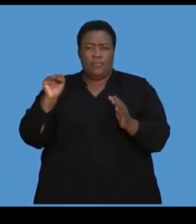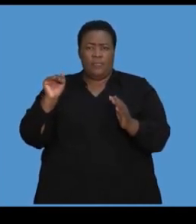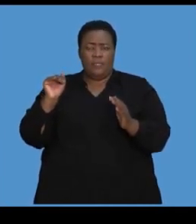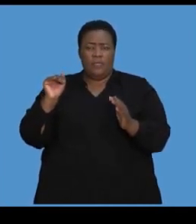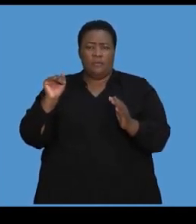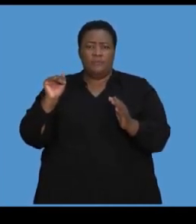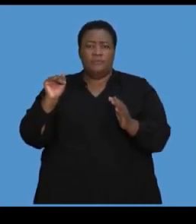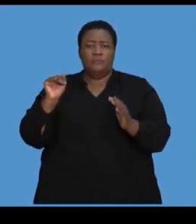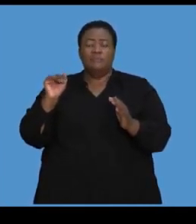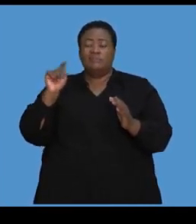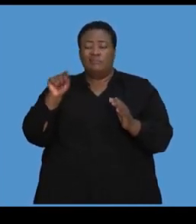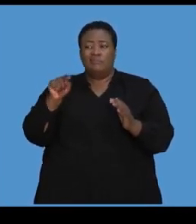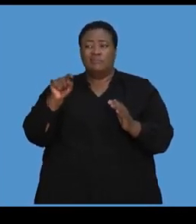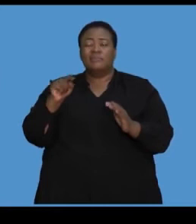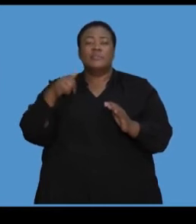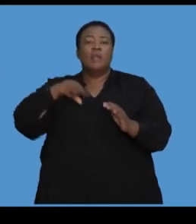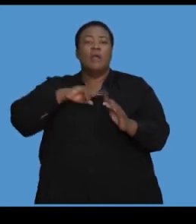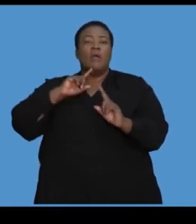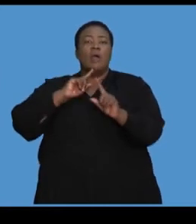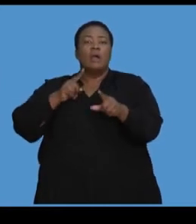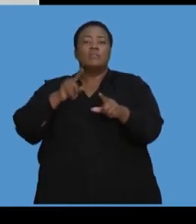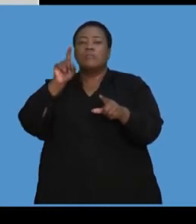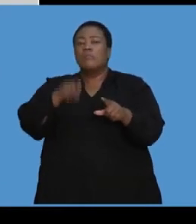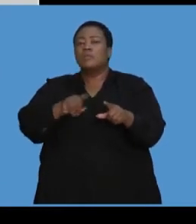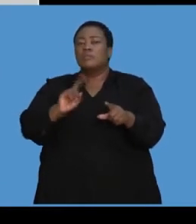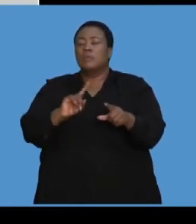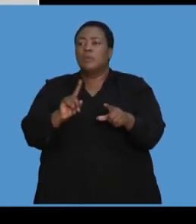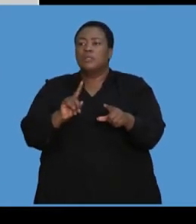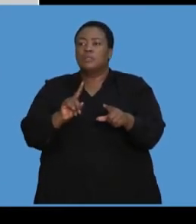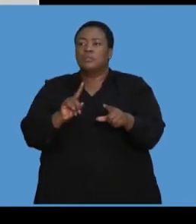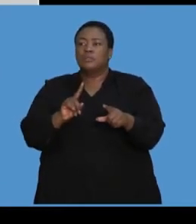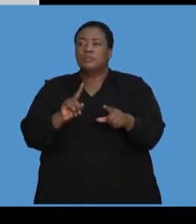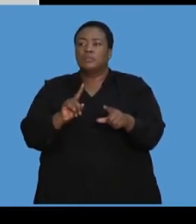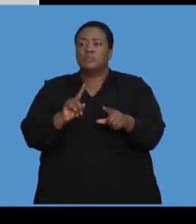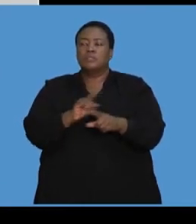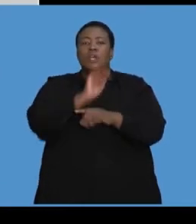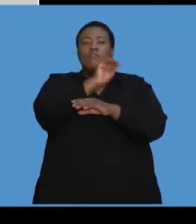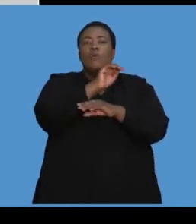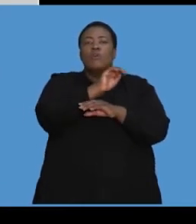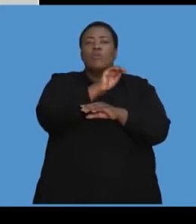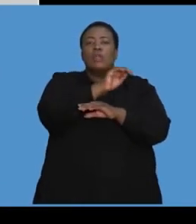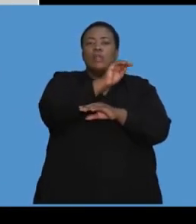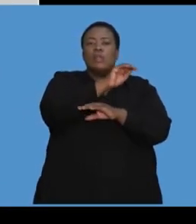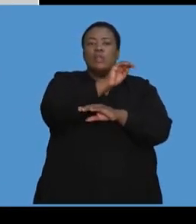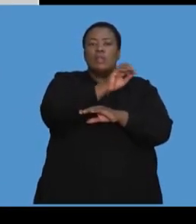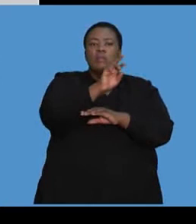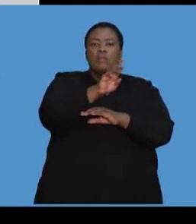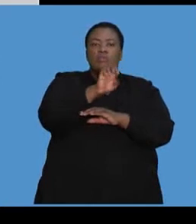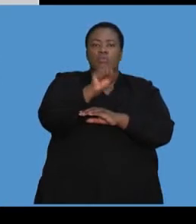of the South African Reserve Bank there. Our answer should be foreign reserves there. That's